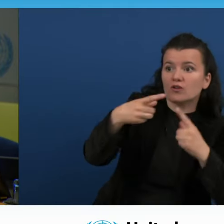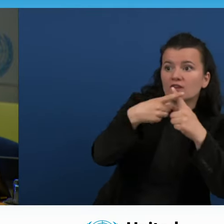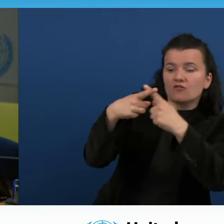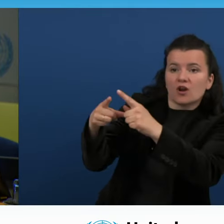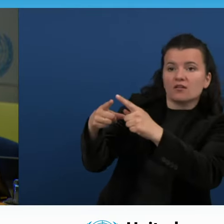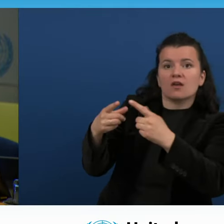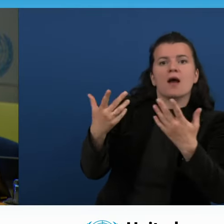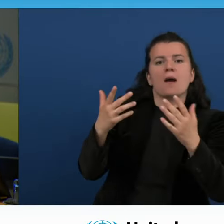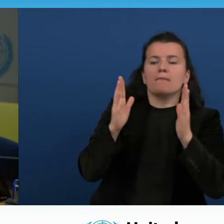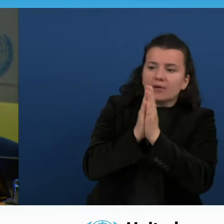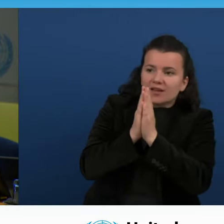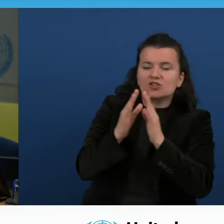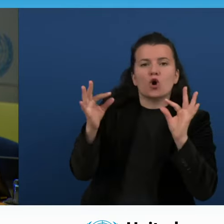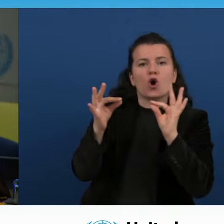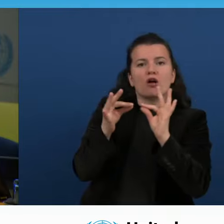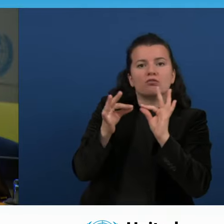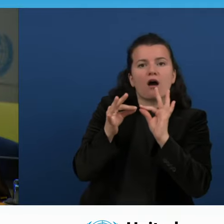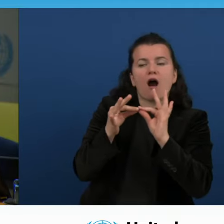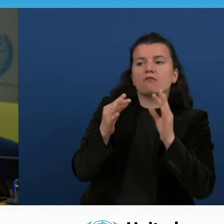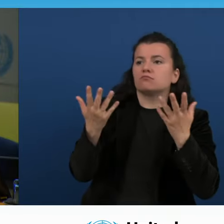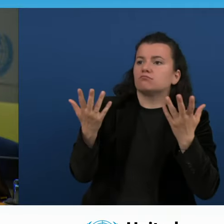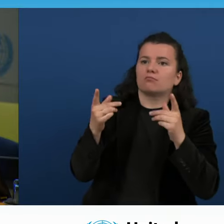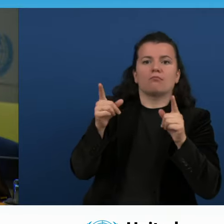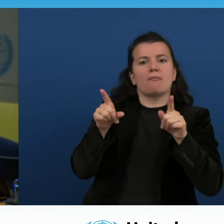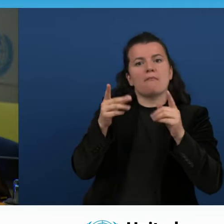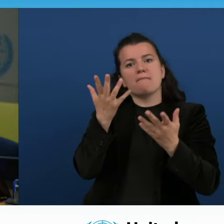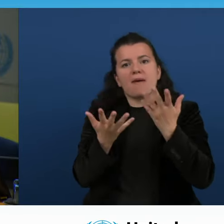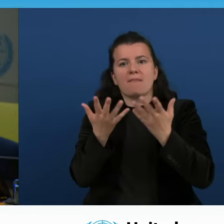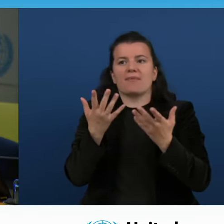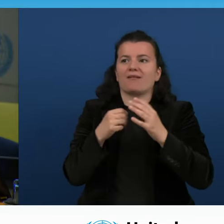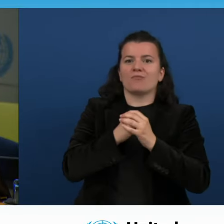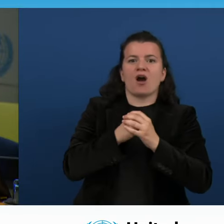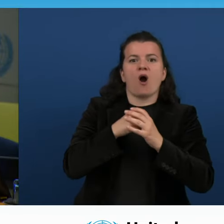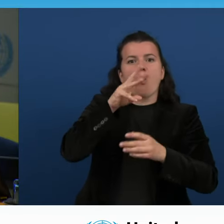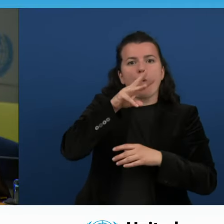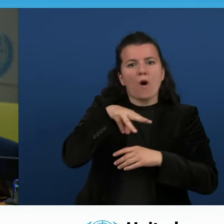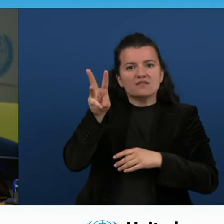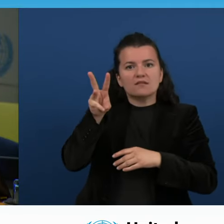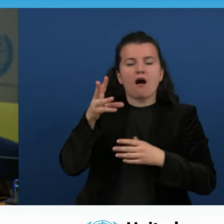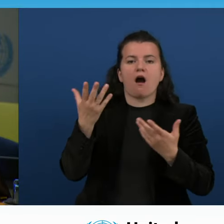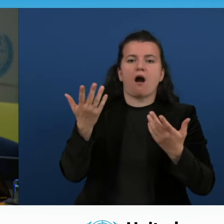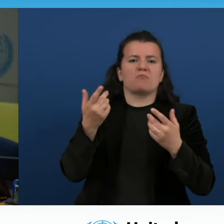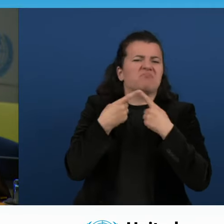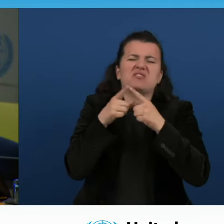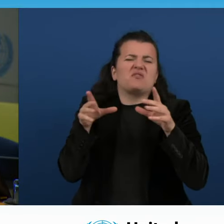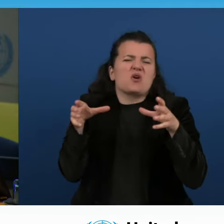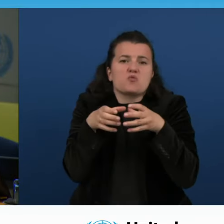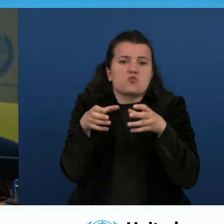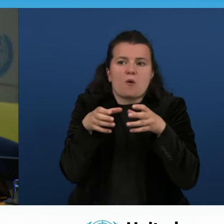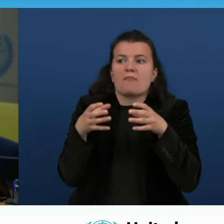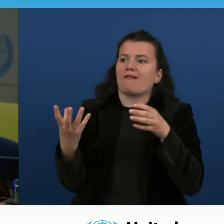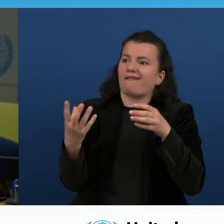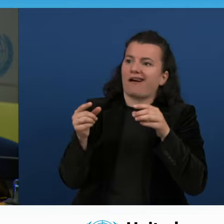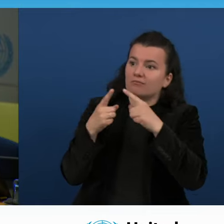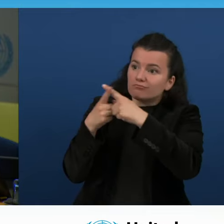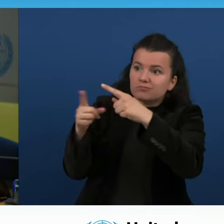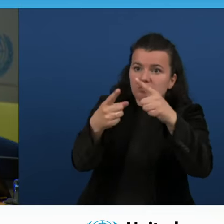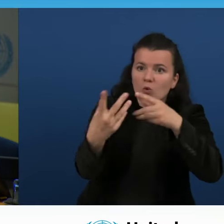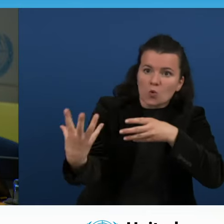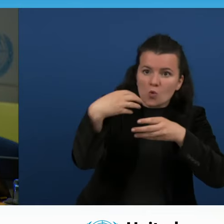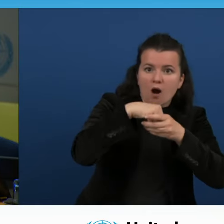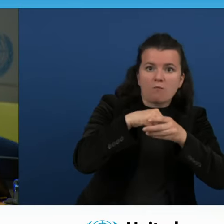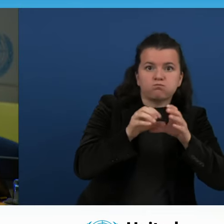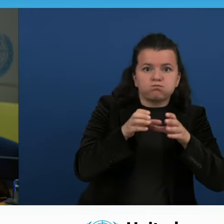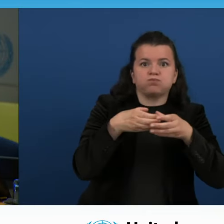you want, groups where you can like have communications with them, and maybe right after this forum, you can set up a